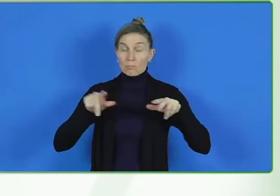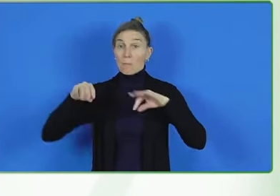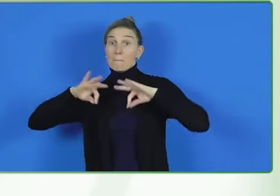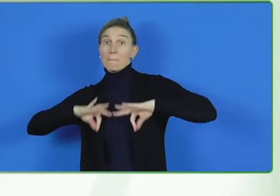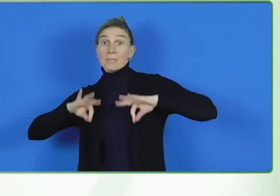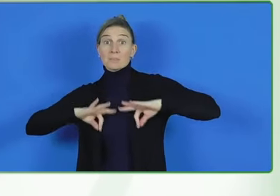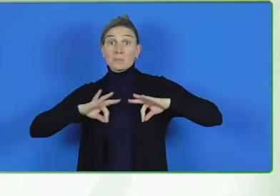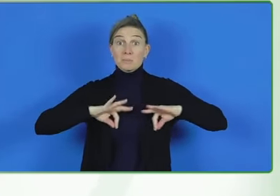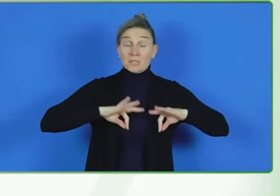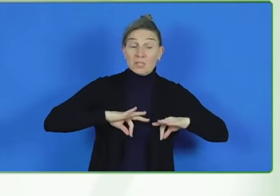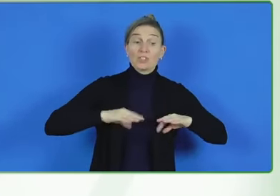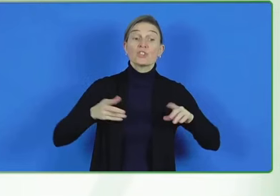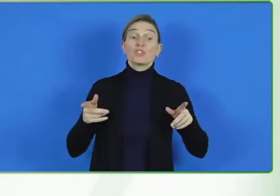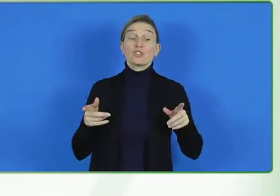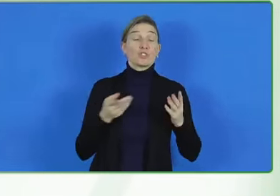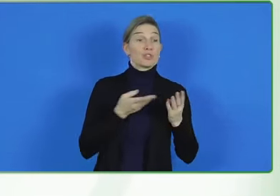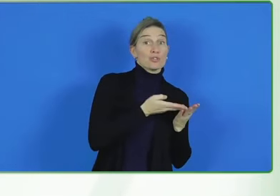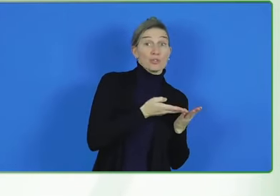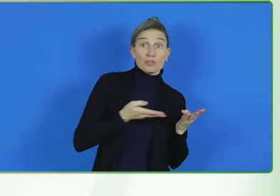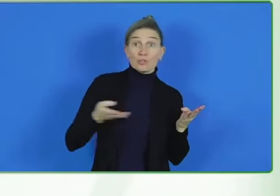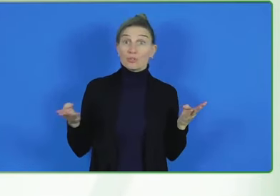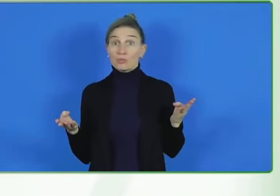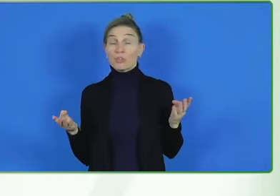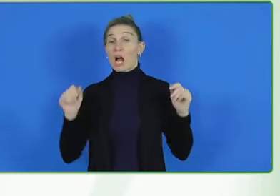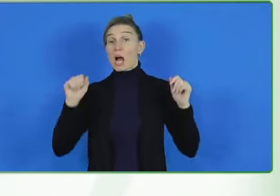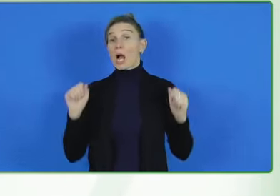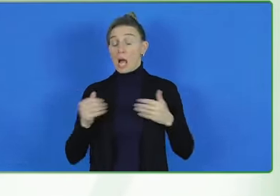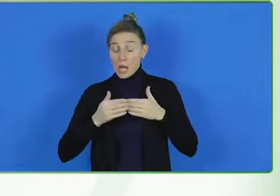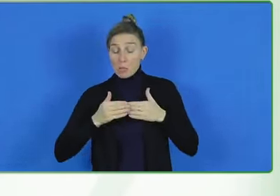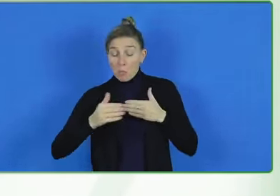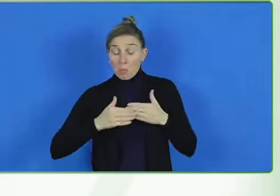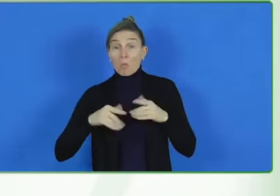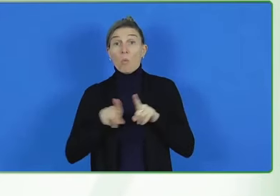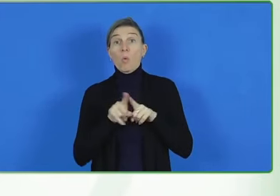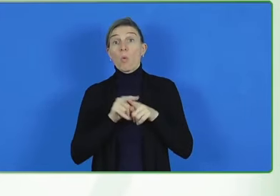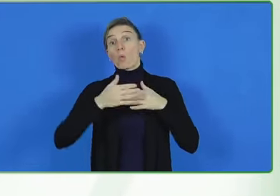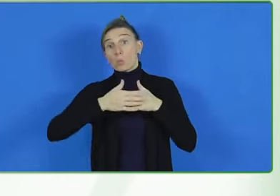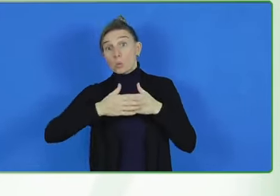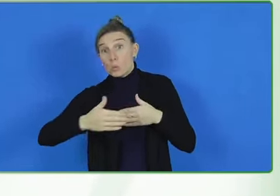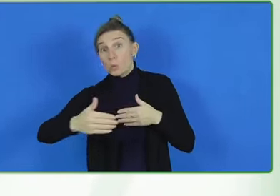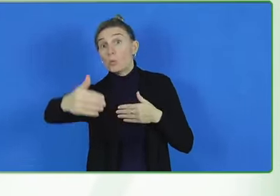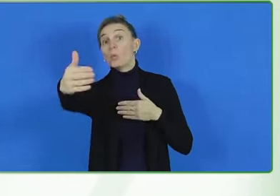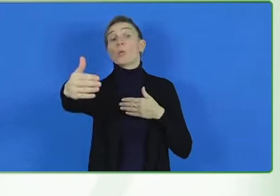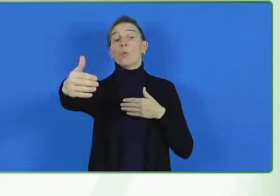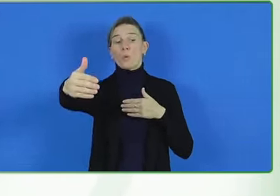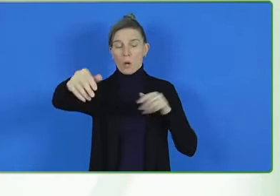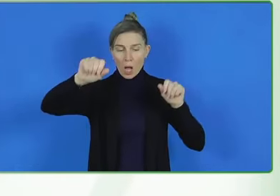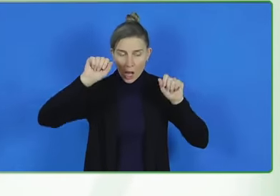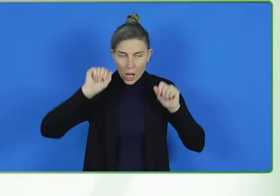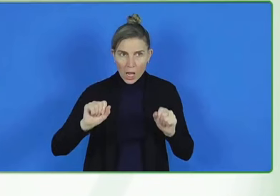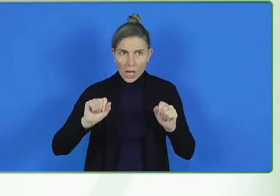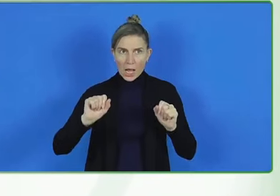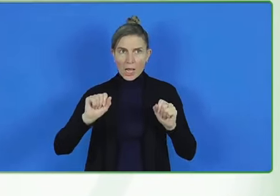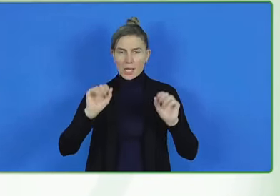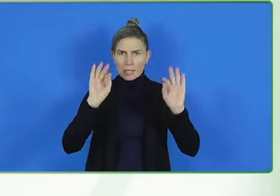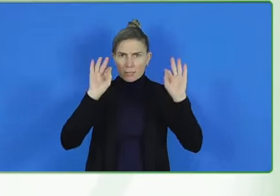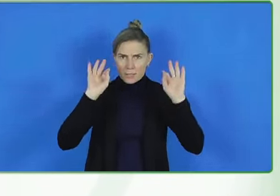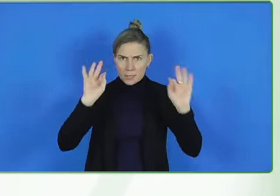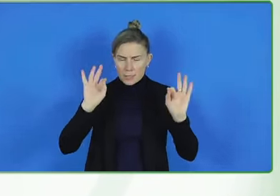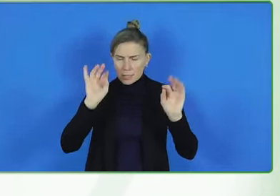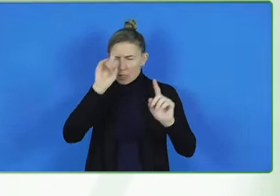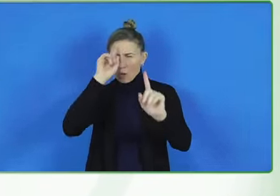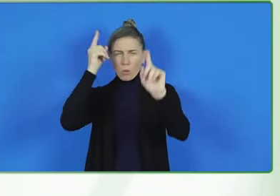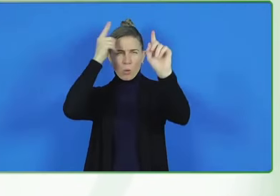agency in the short, medium term, and also the long term, to assume goals, define